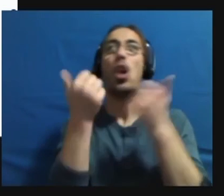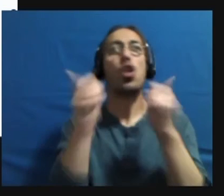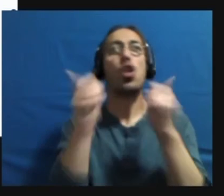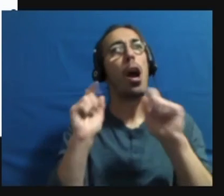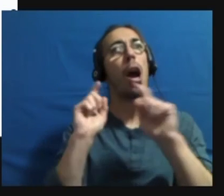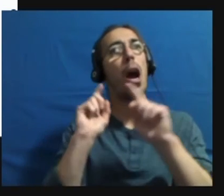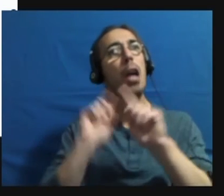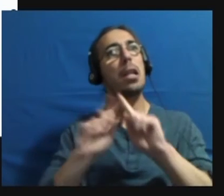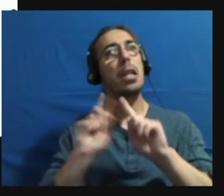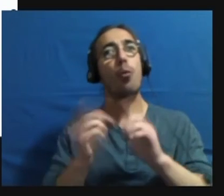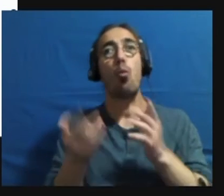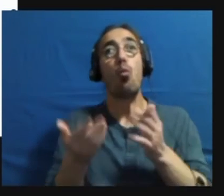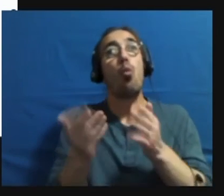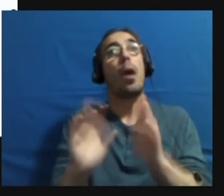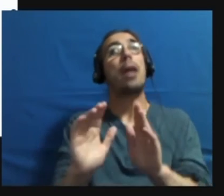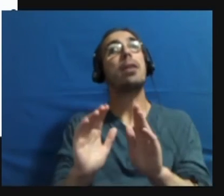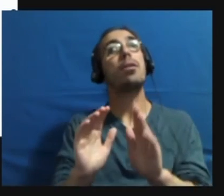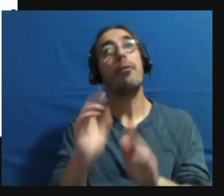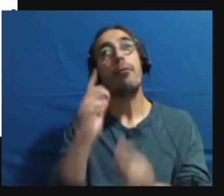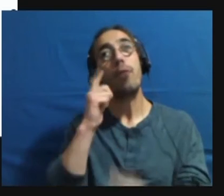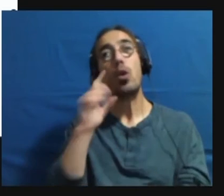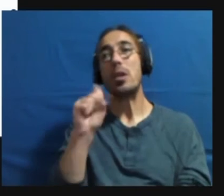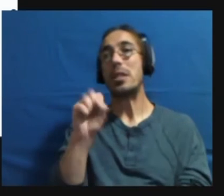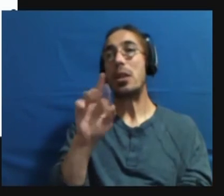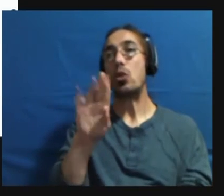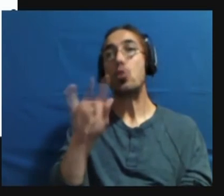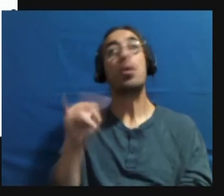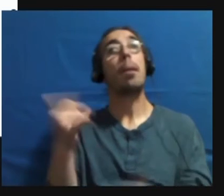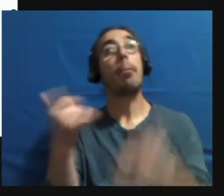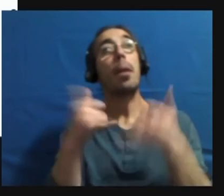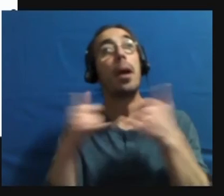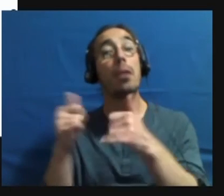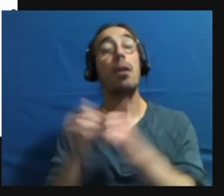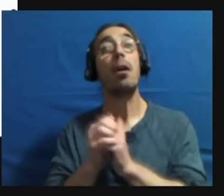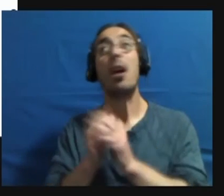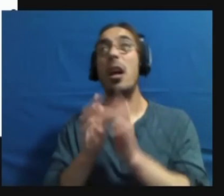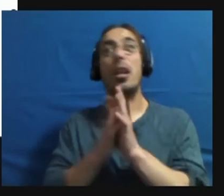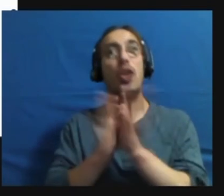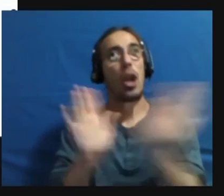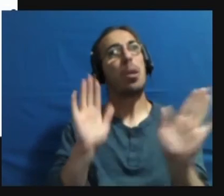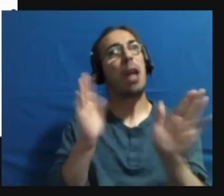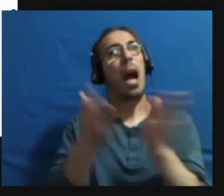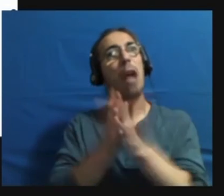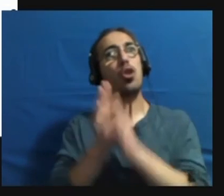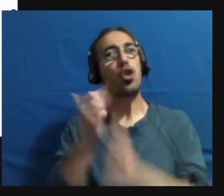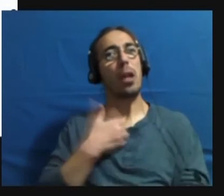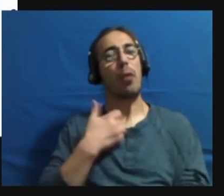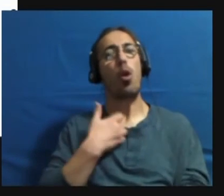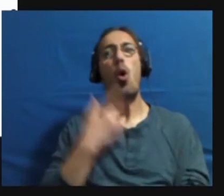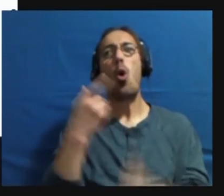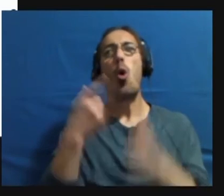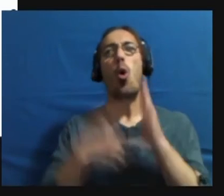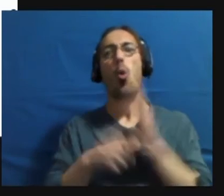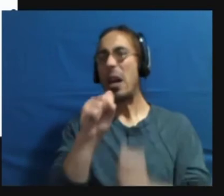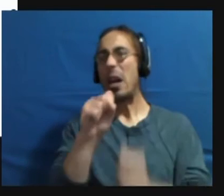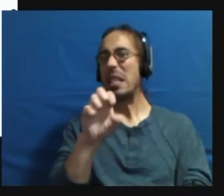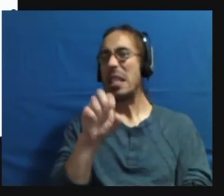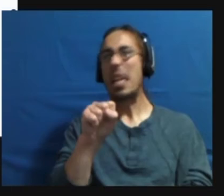sensory play and then journaling and asking ourselves, what senses do these connect